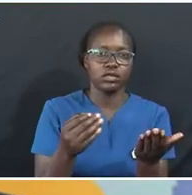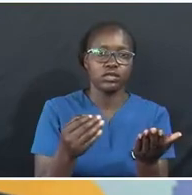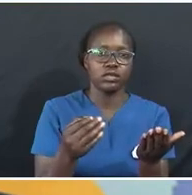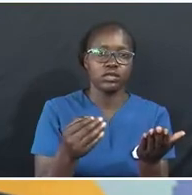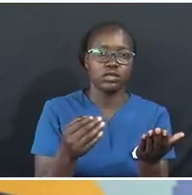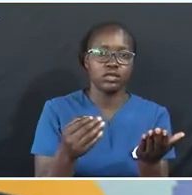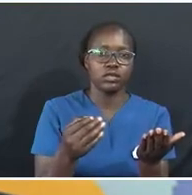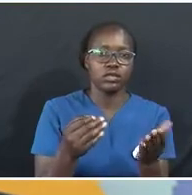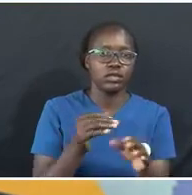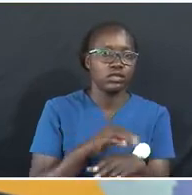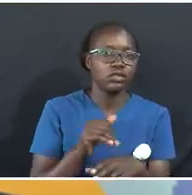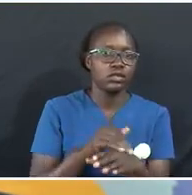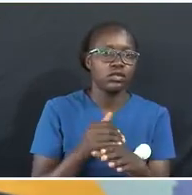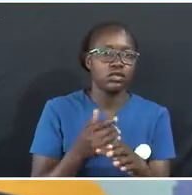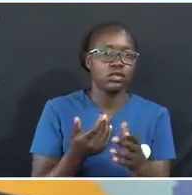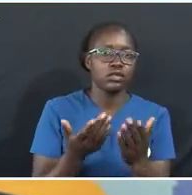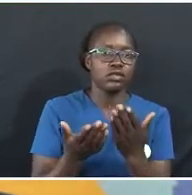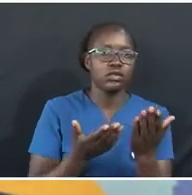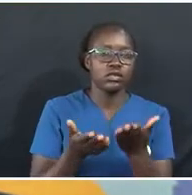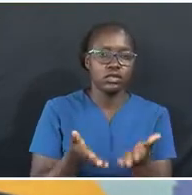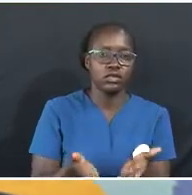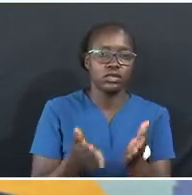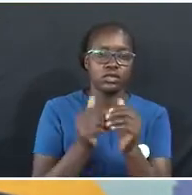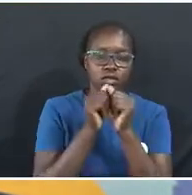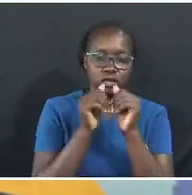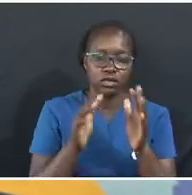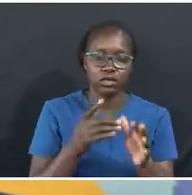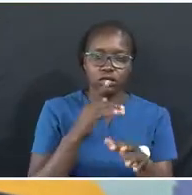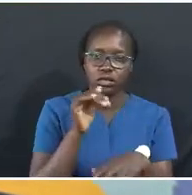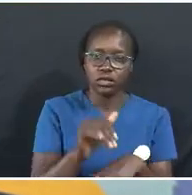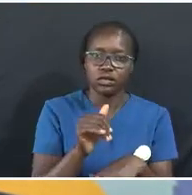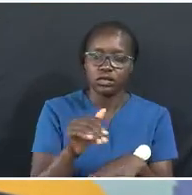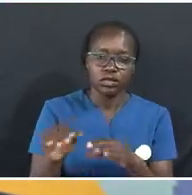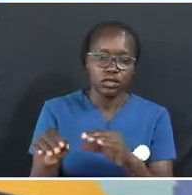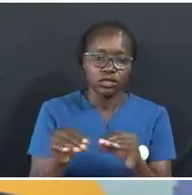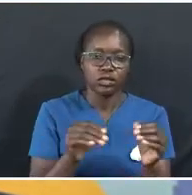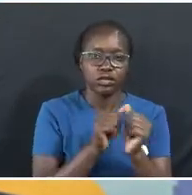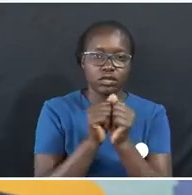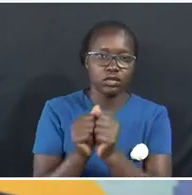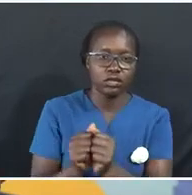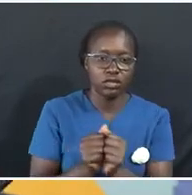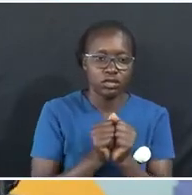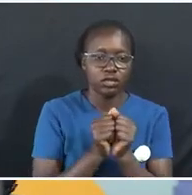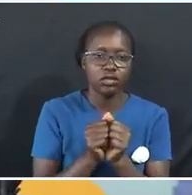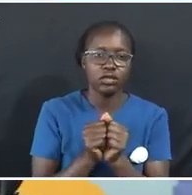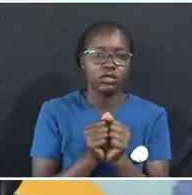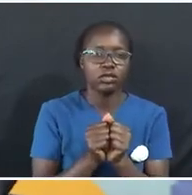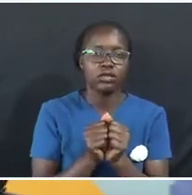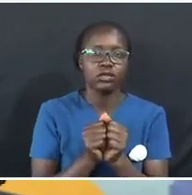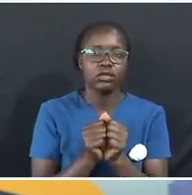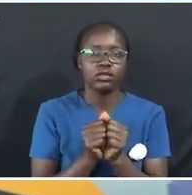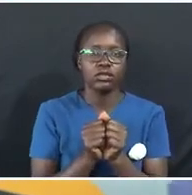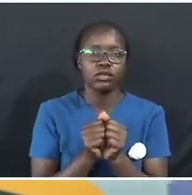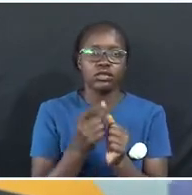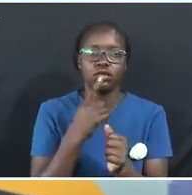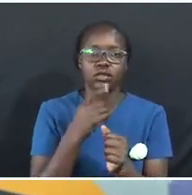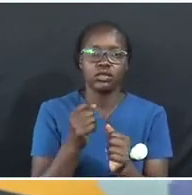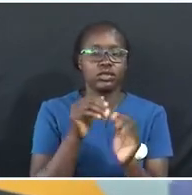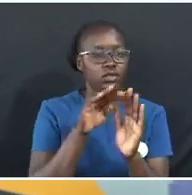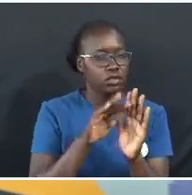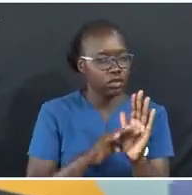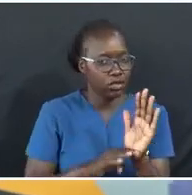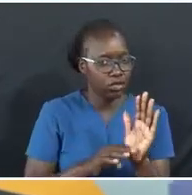God and start the year with the blessings so that we can move together. As you saw in the program,